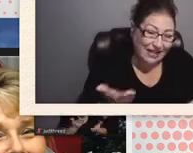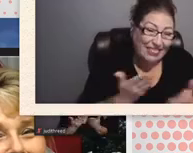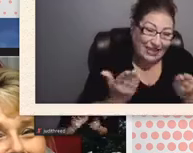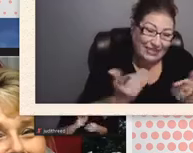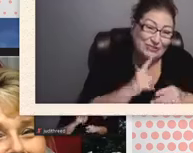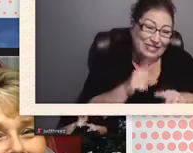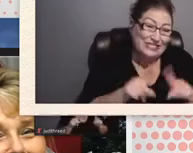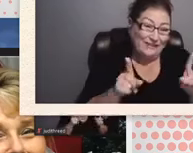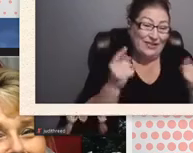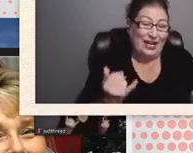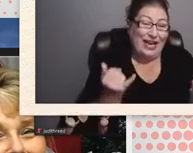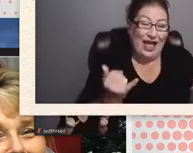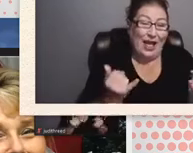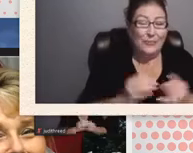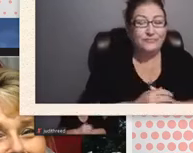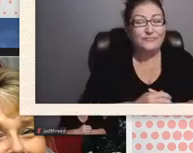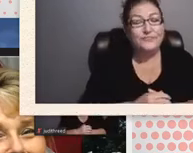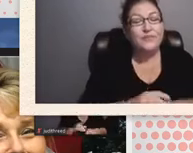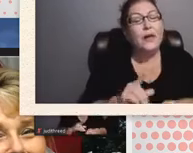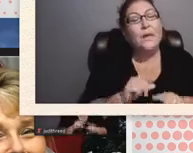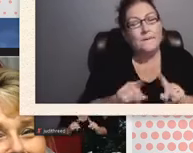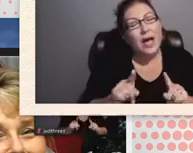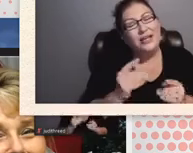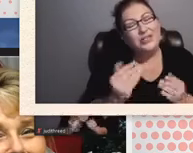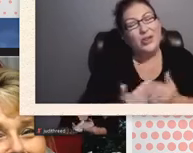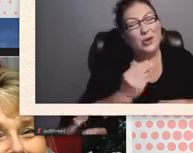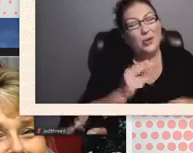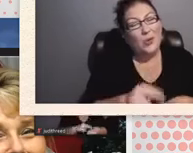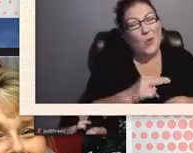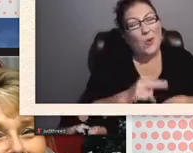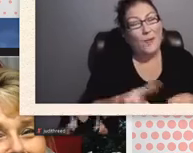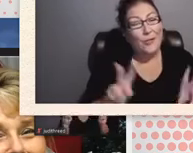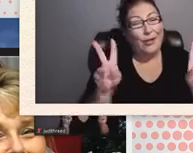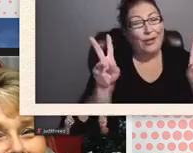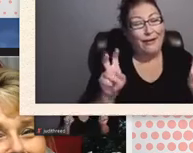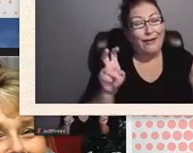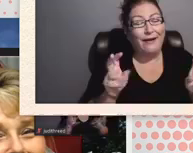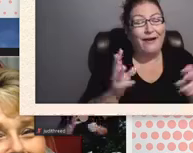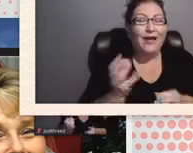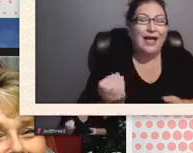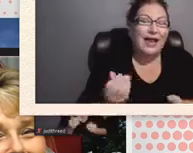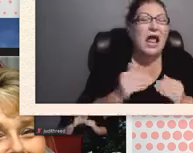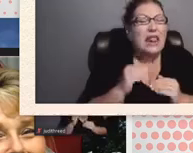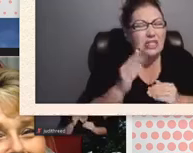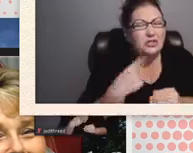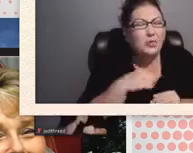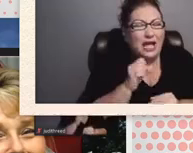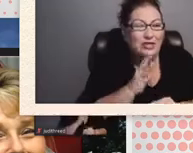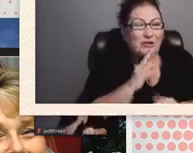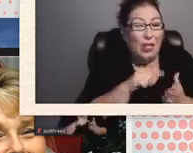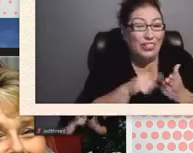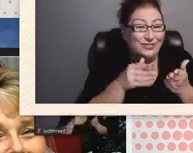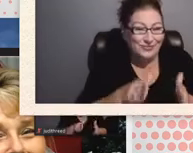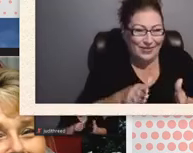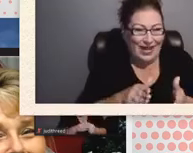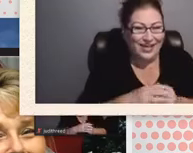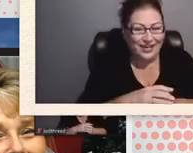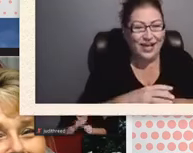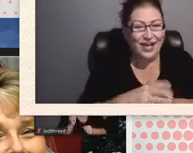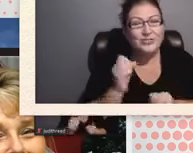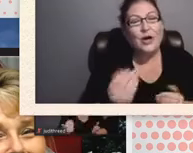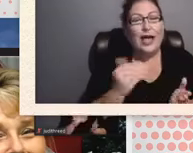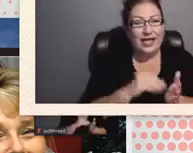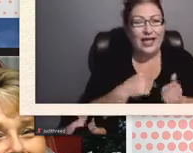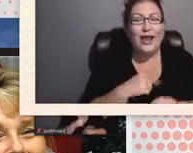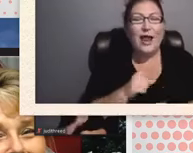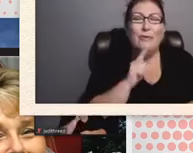now. But it's a new normal, and at least we can talk like this. So again, I really miss